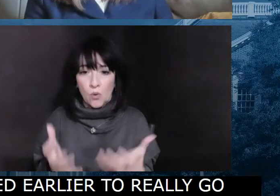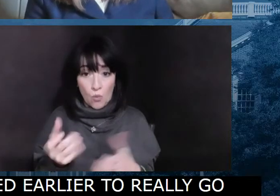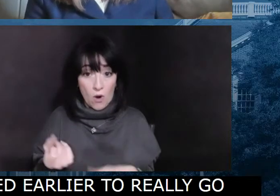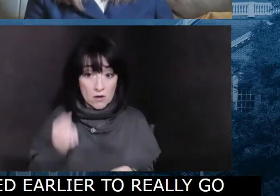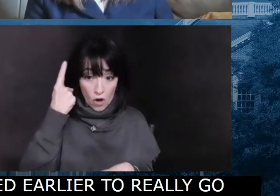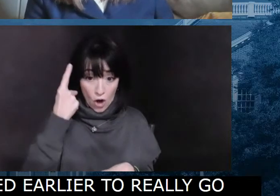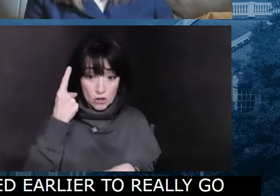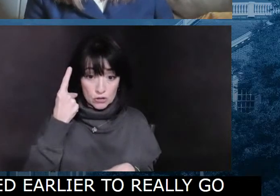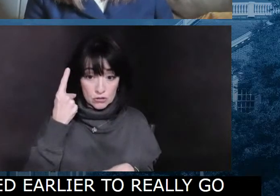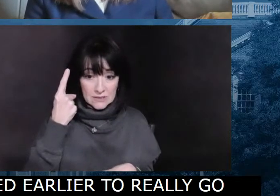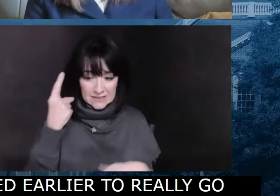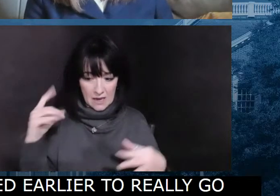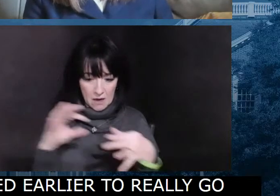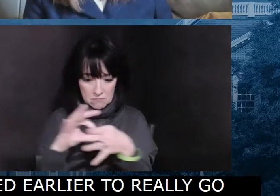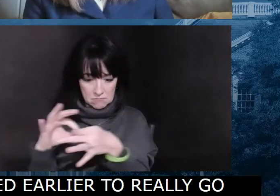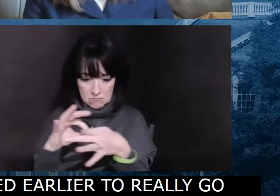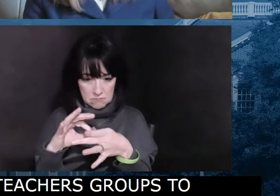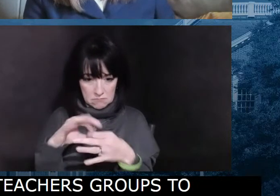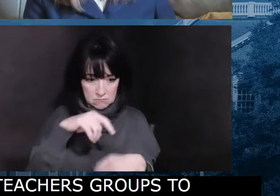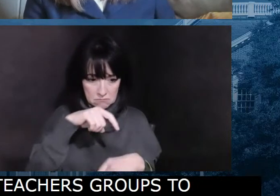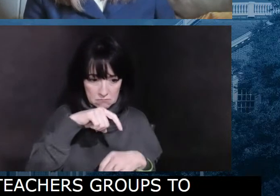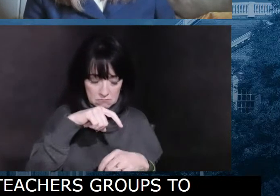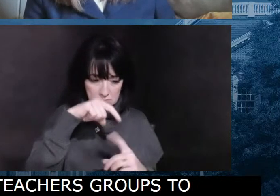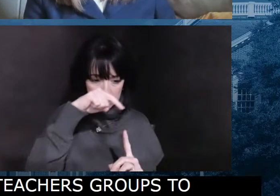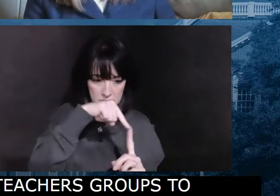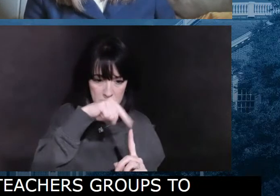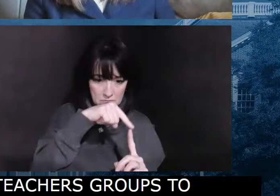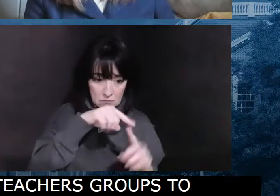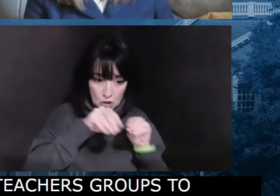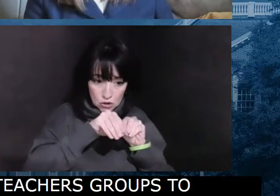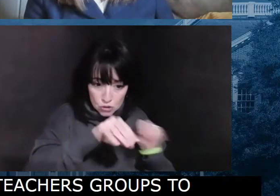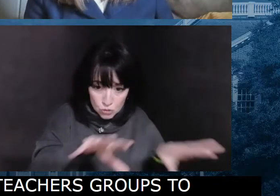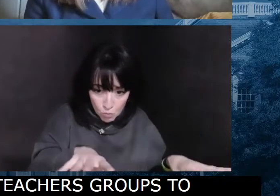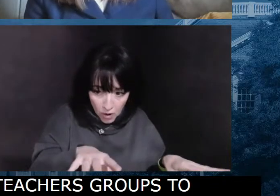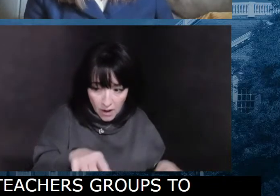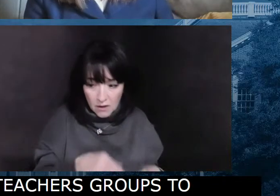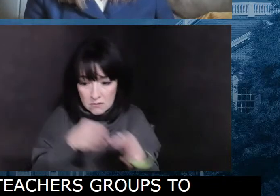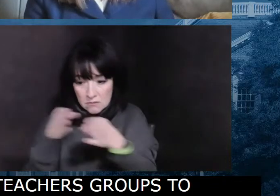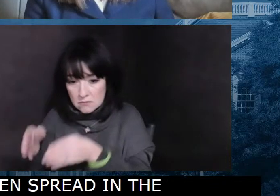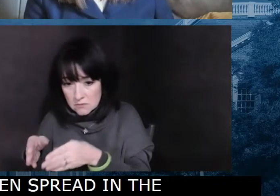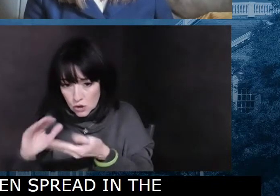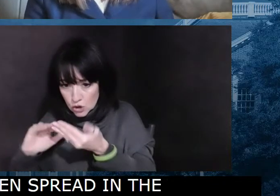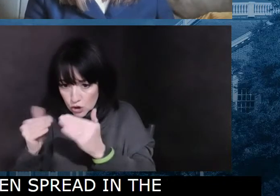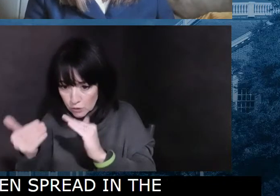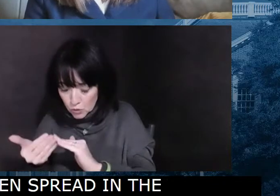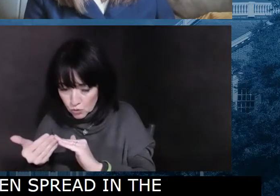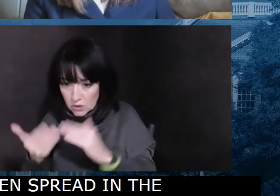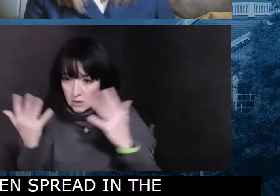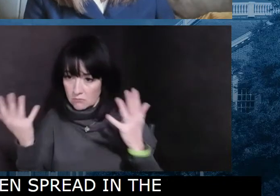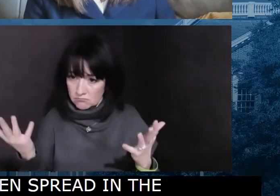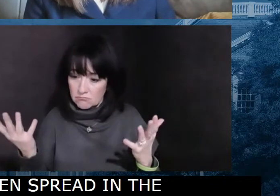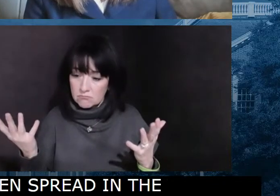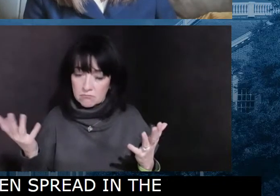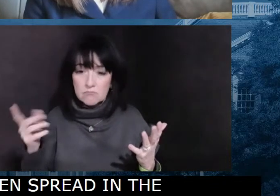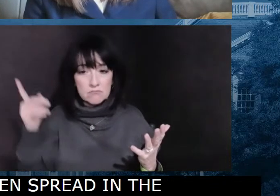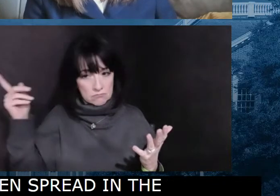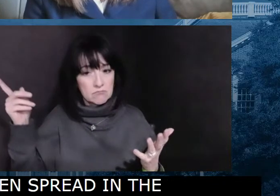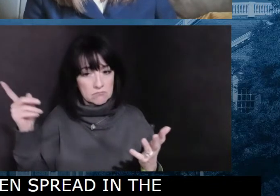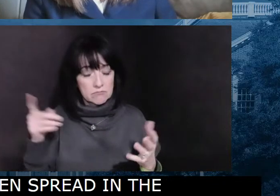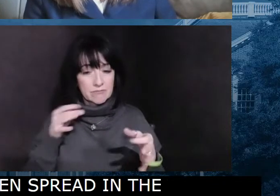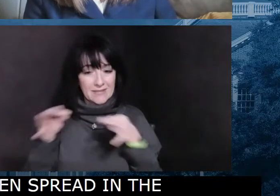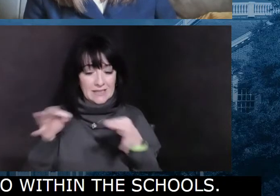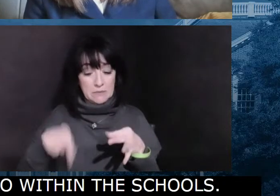between spread in the community, what you had to do within the schools. They do say on the White House call this